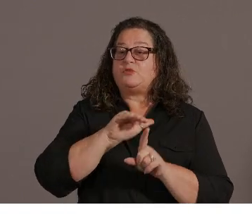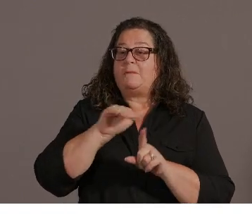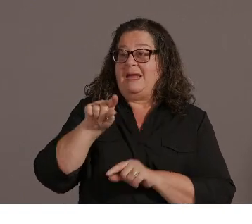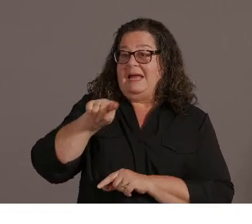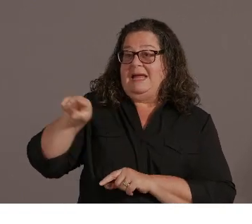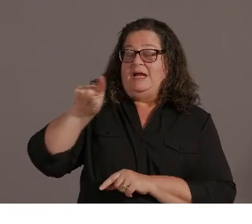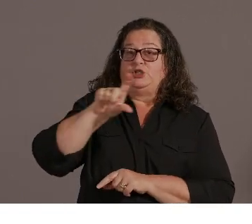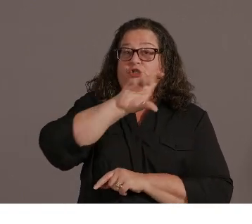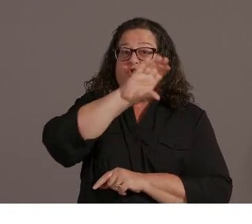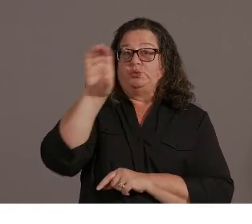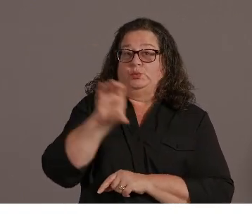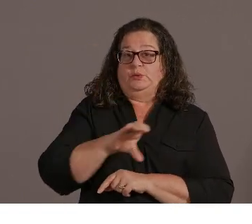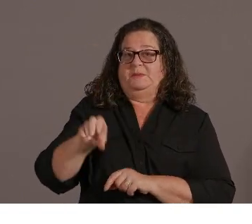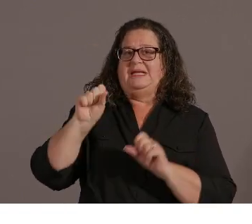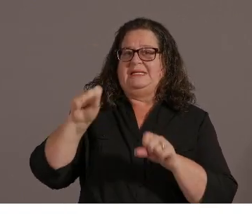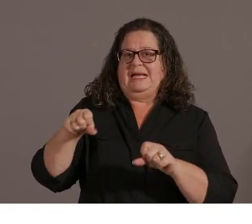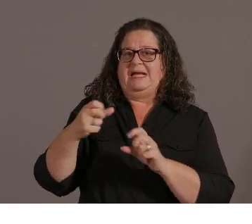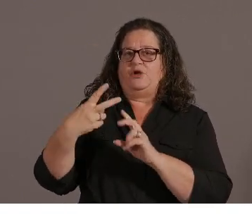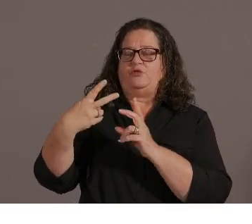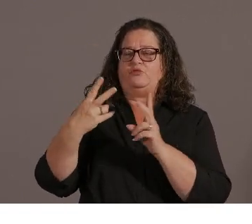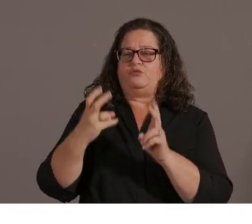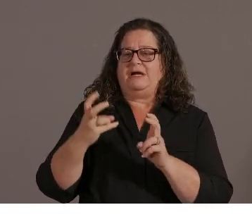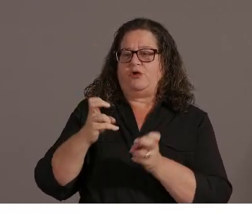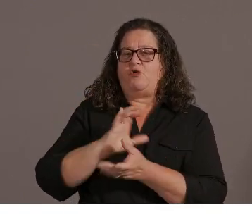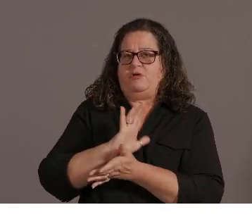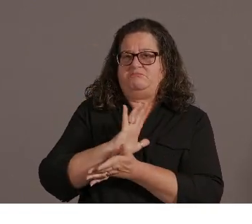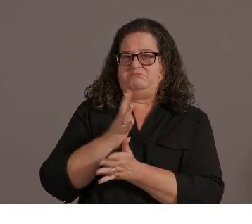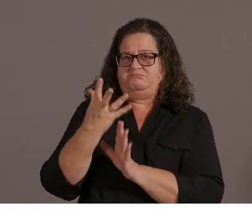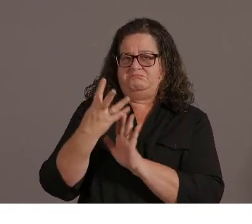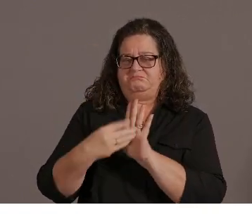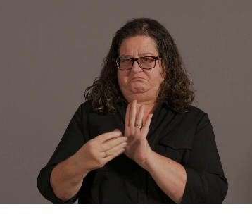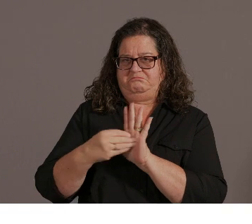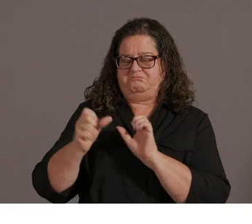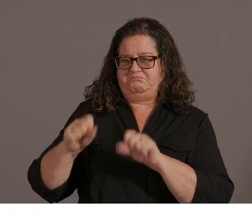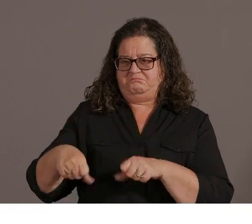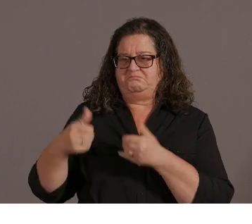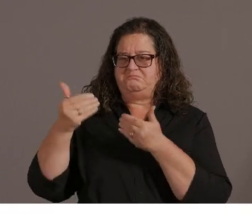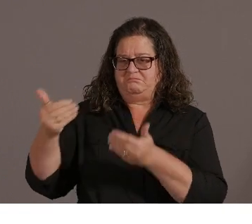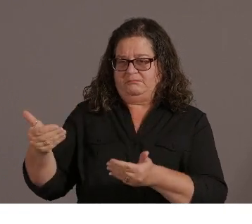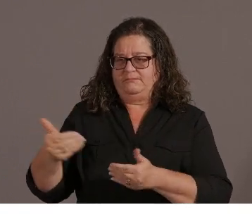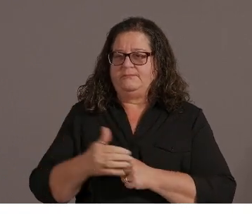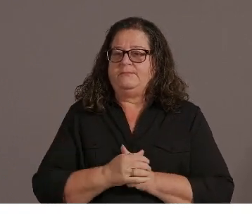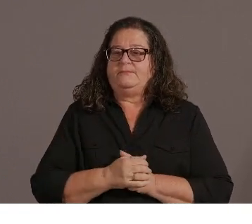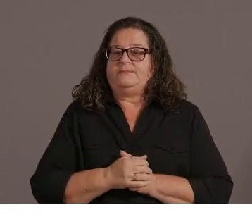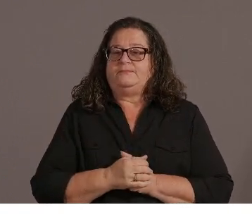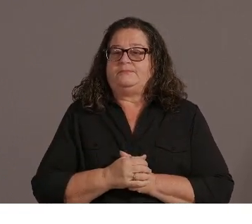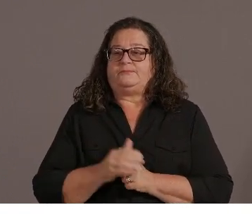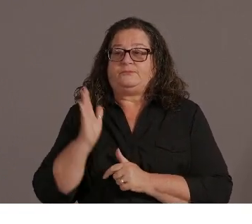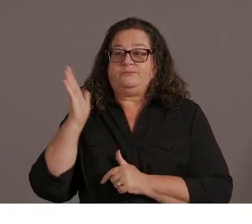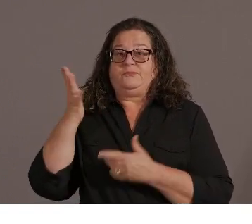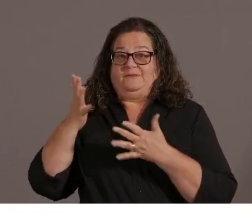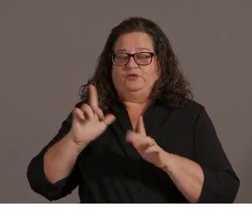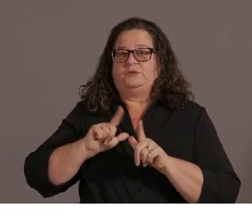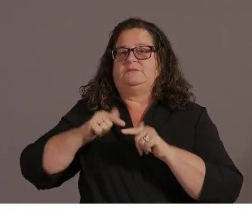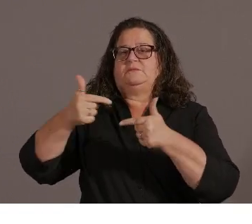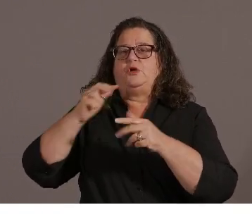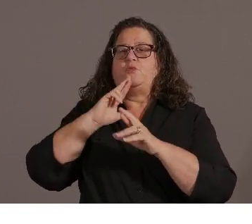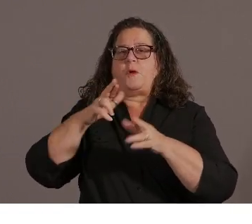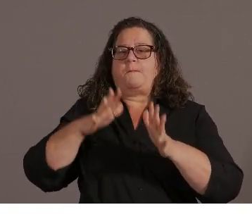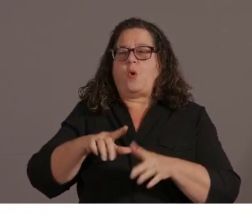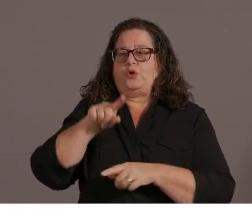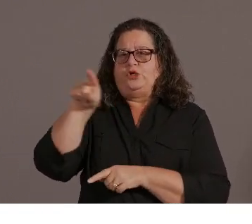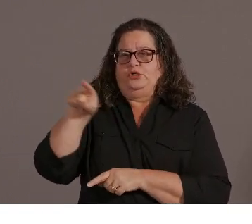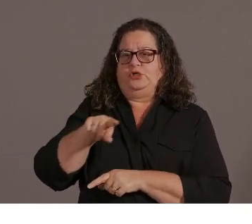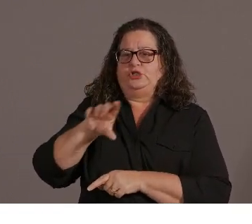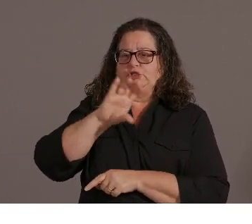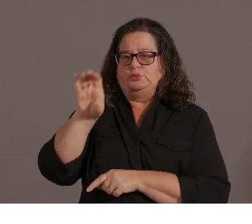We're setting up everyone to record. After Dr. Christ's presentation, we'll be glad to take questions from you. We have a hard stop at 2 o'clock today. With that, I'll turn it